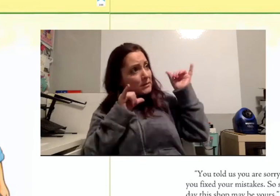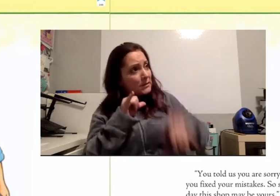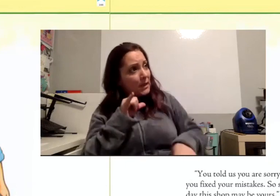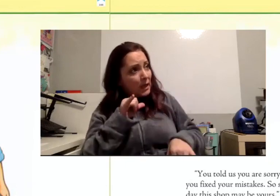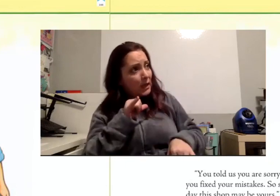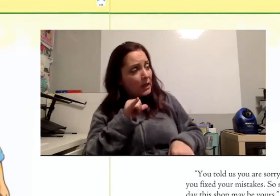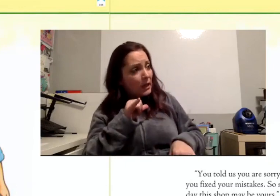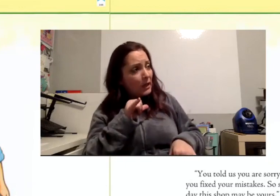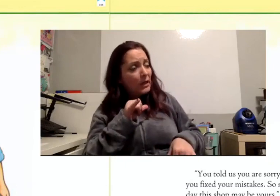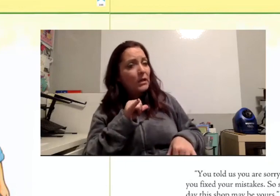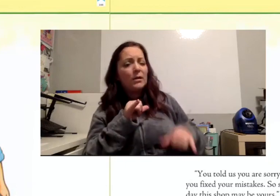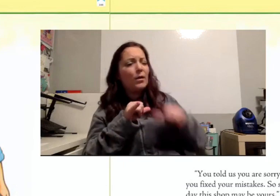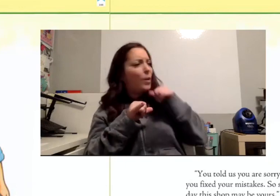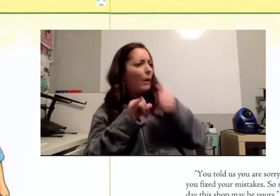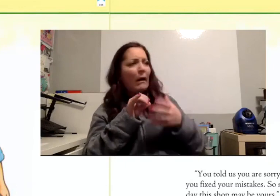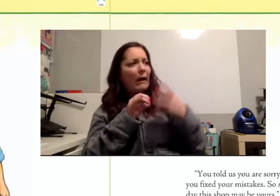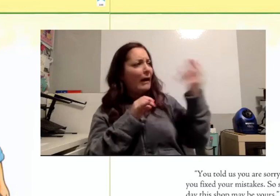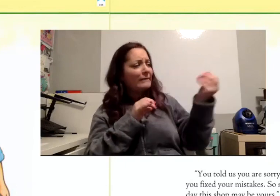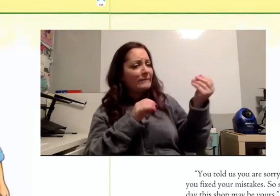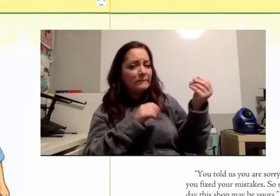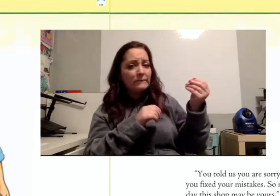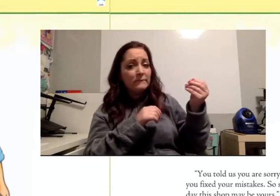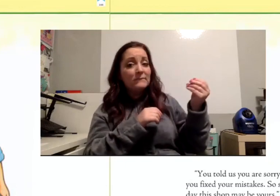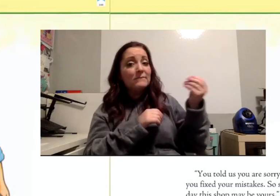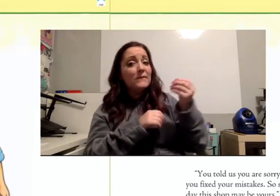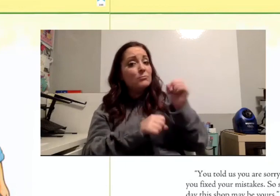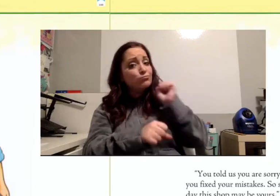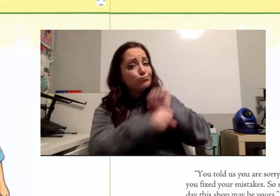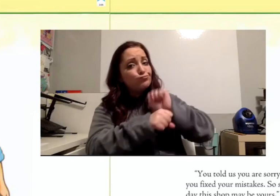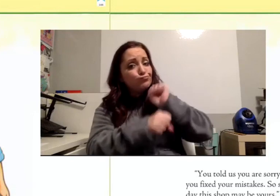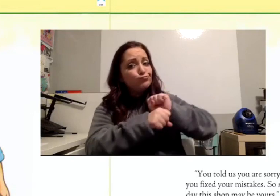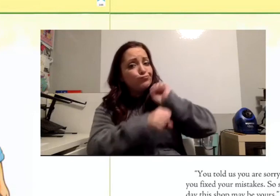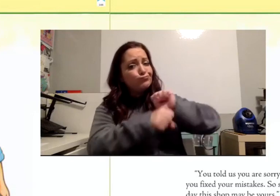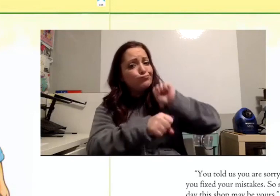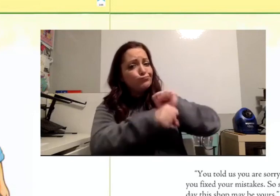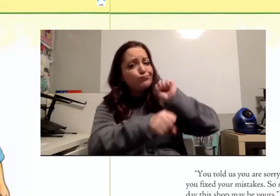So stay and work hard.